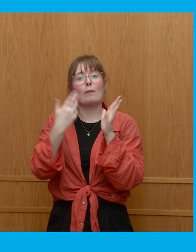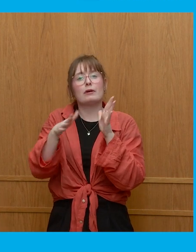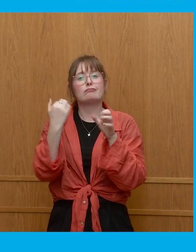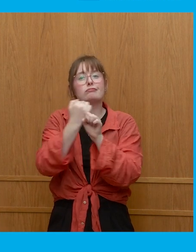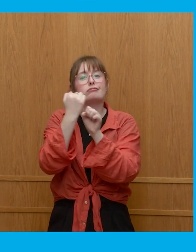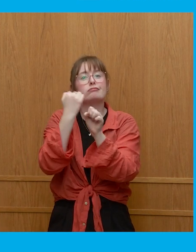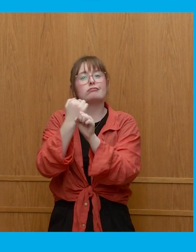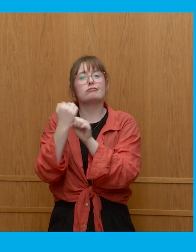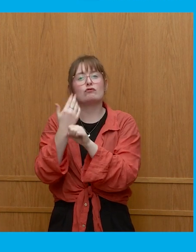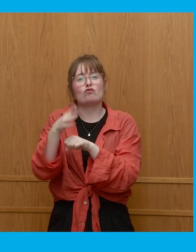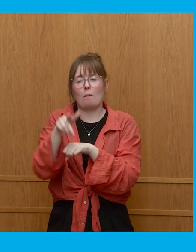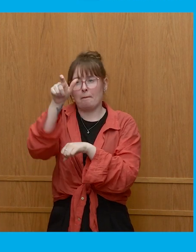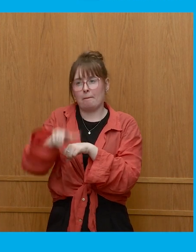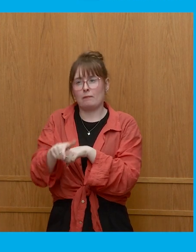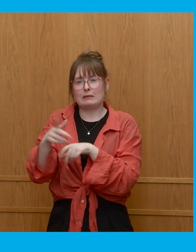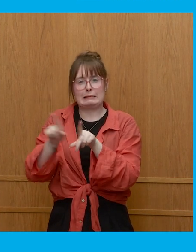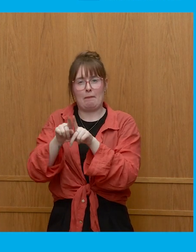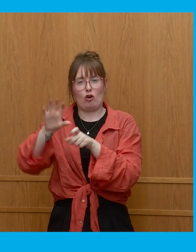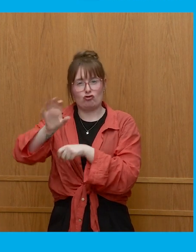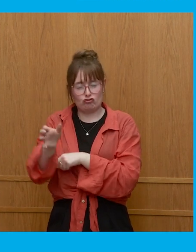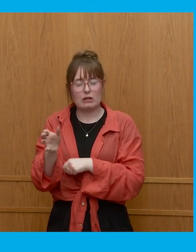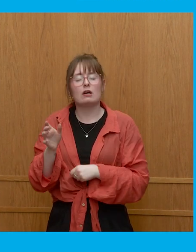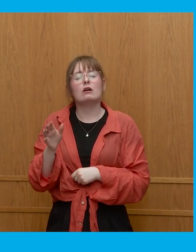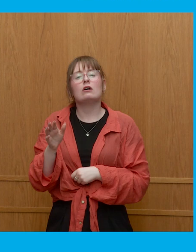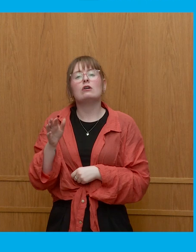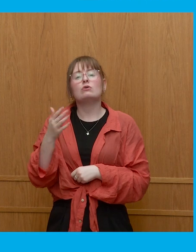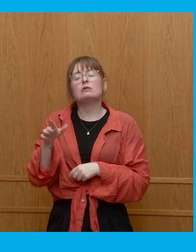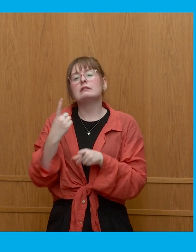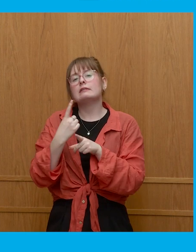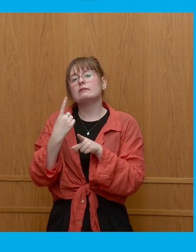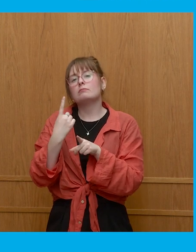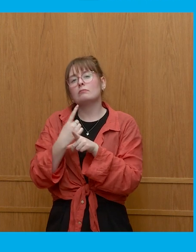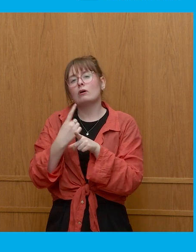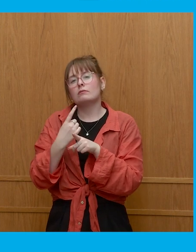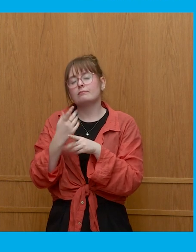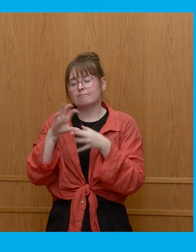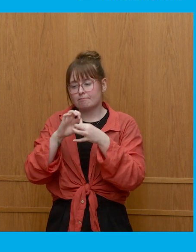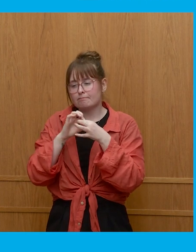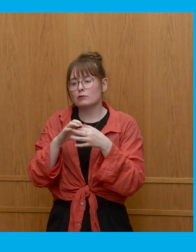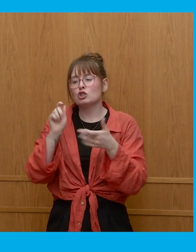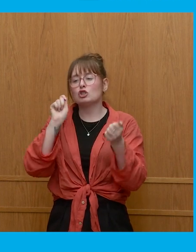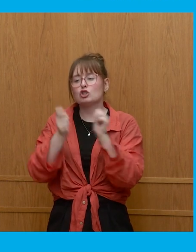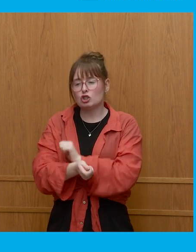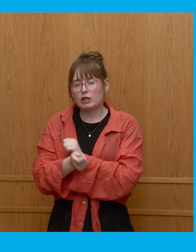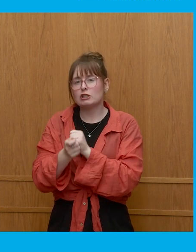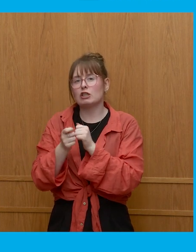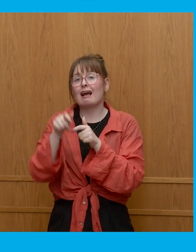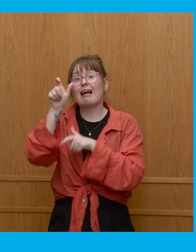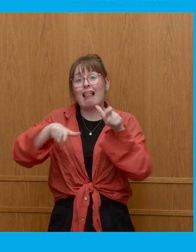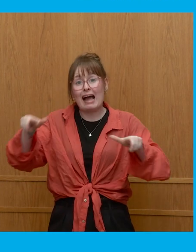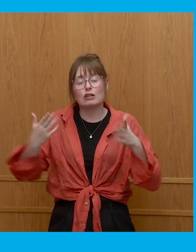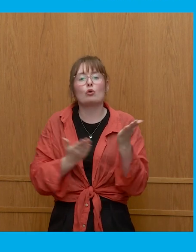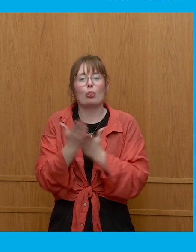EMBT. You mentioned working from an ID and then working with changing client wishes through the